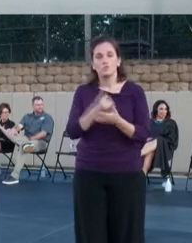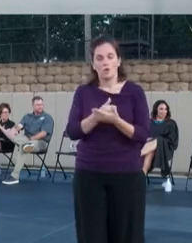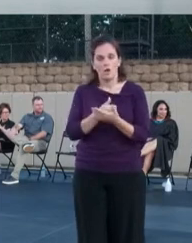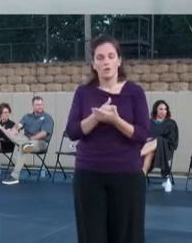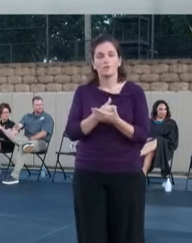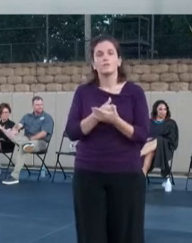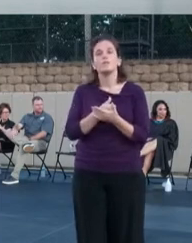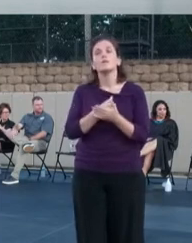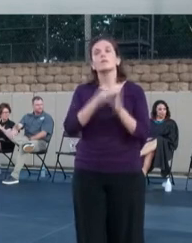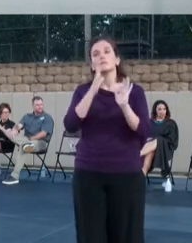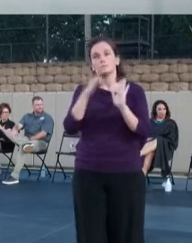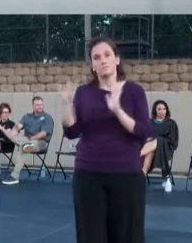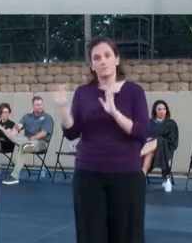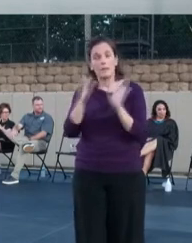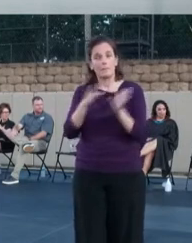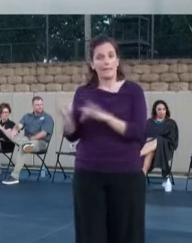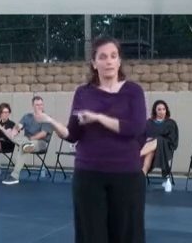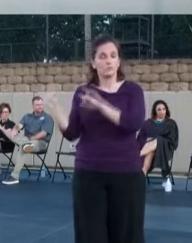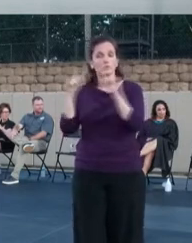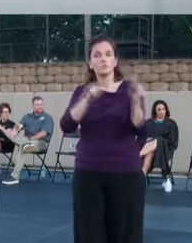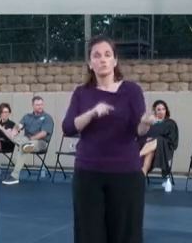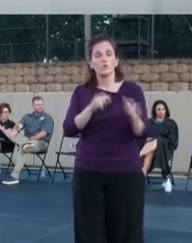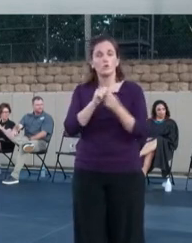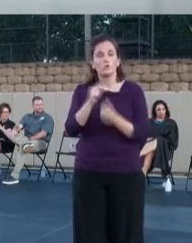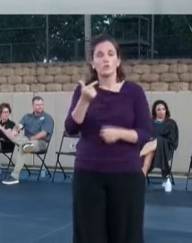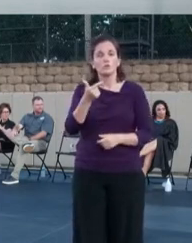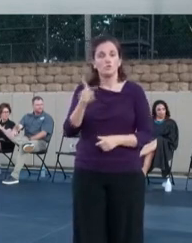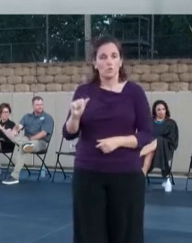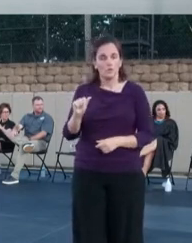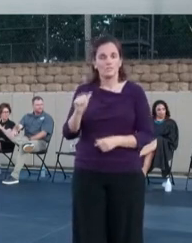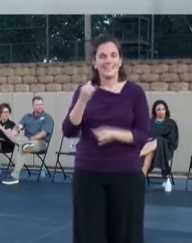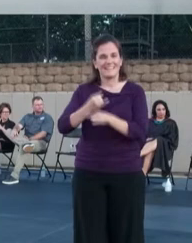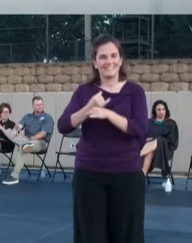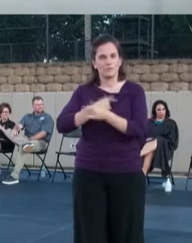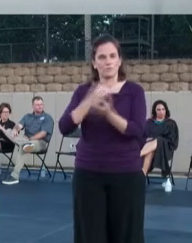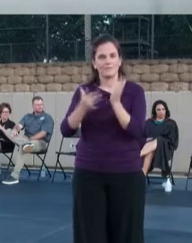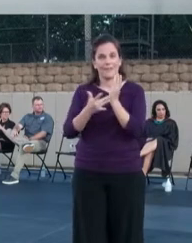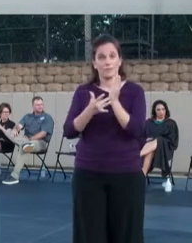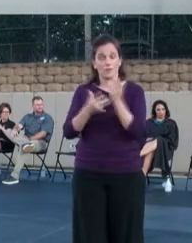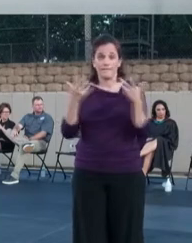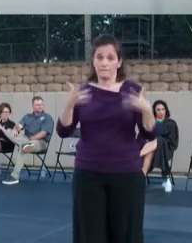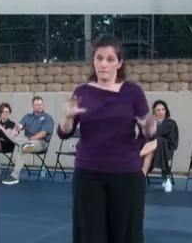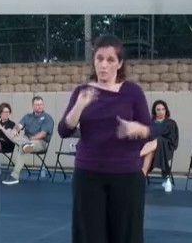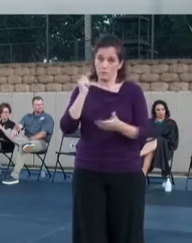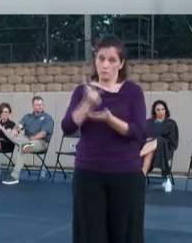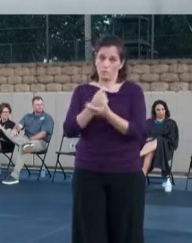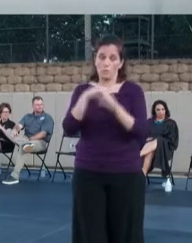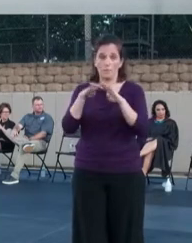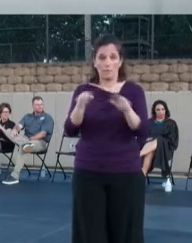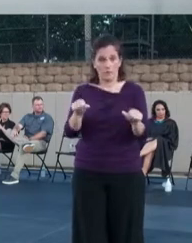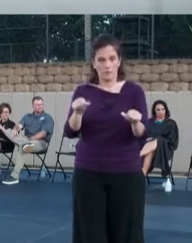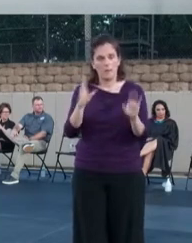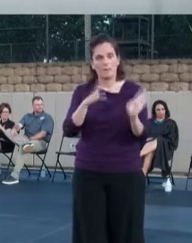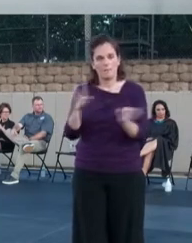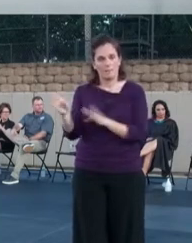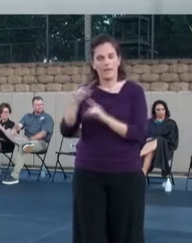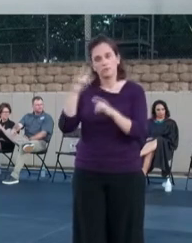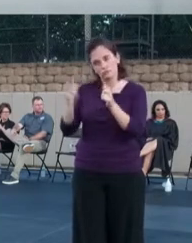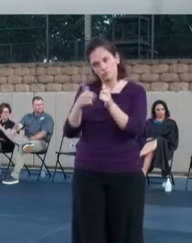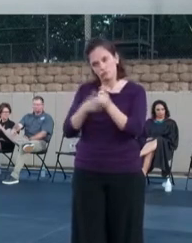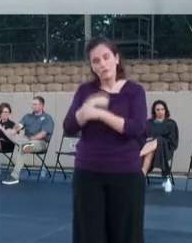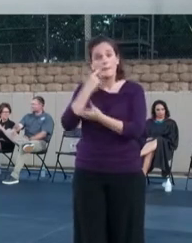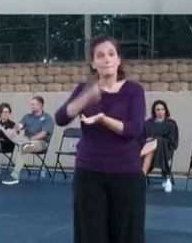Spybrook. Eden plans to attend Georgia Institute of Technology. Upon graduating with her bachelor's degree, she plans to pursue